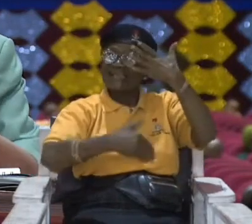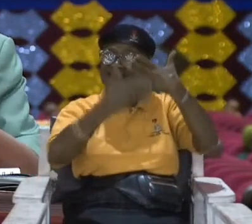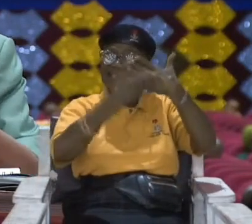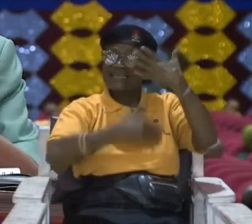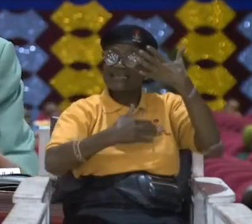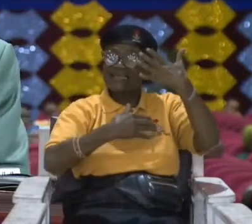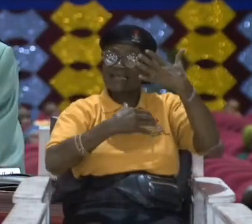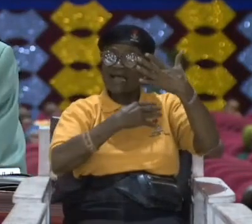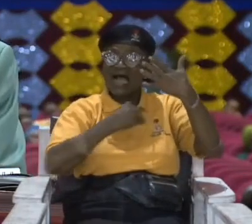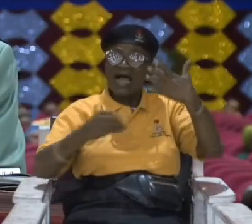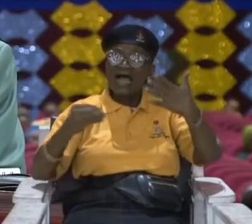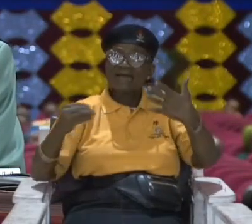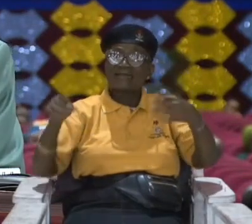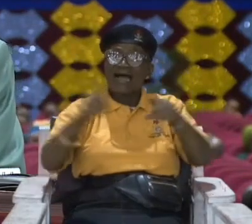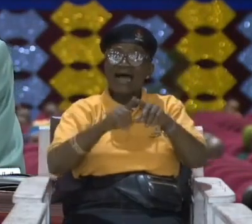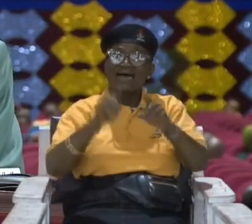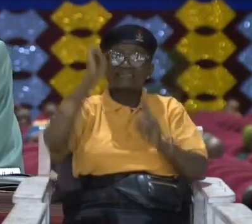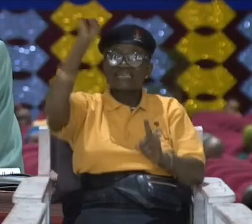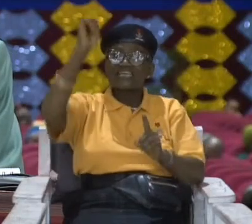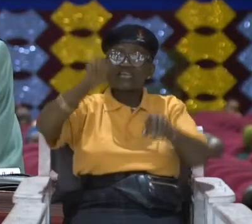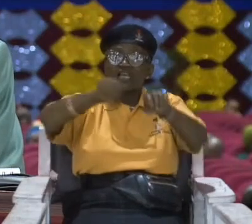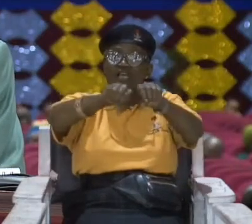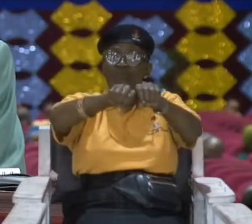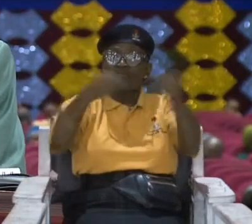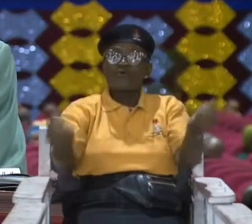And as he broke the bread,